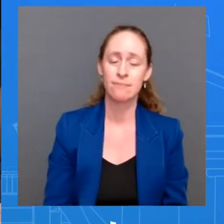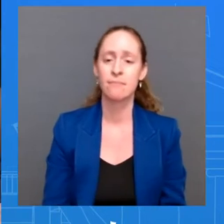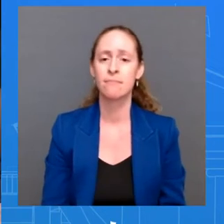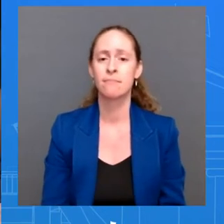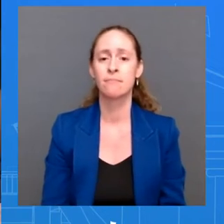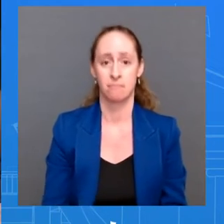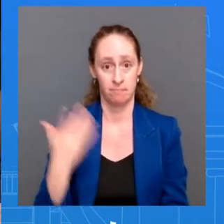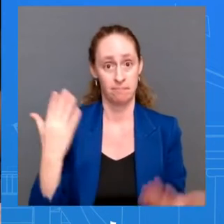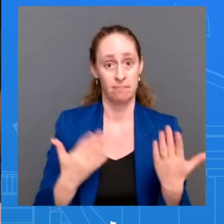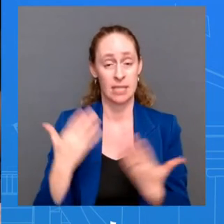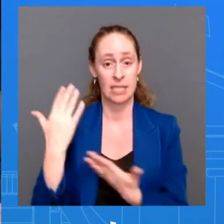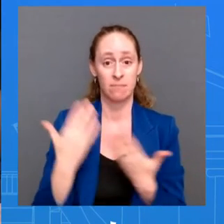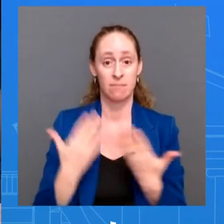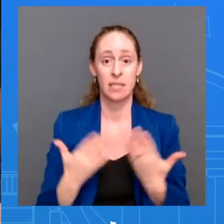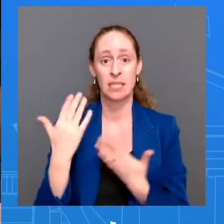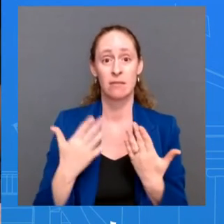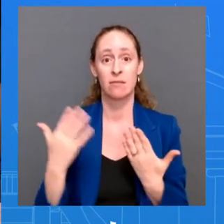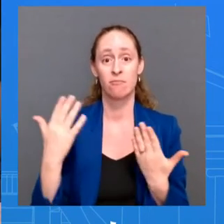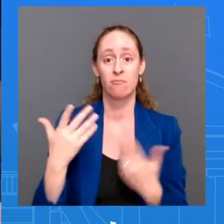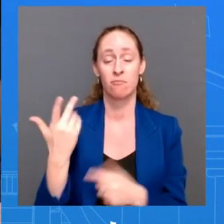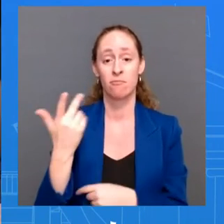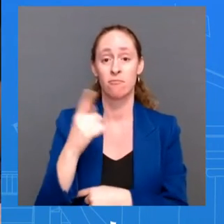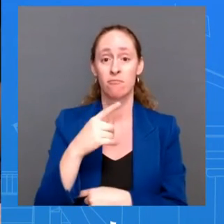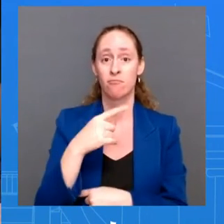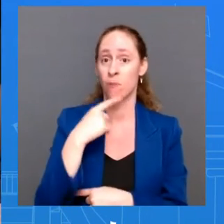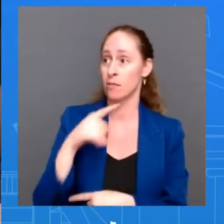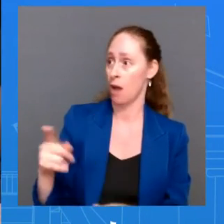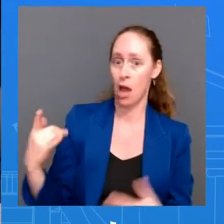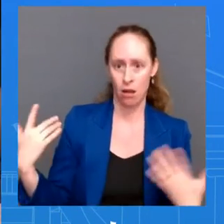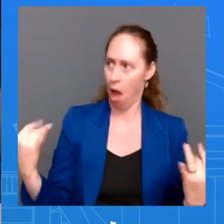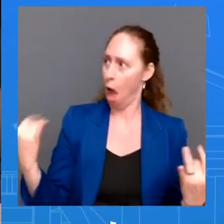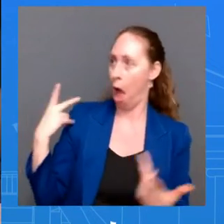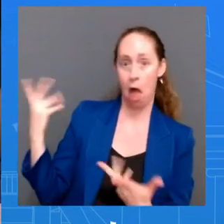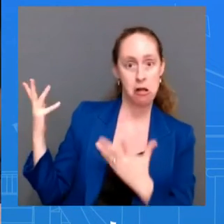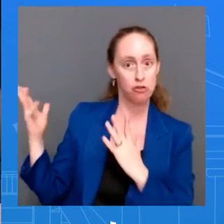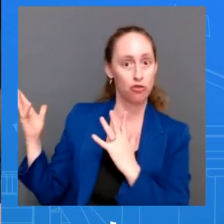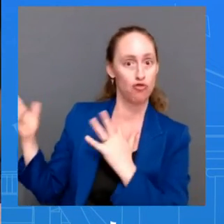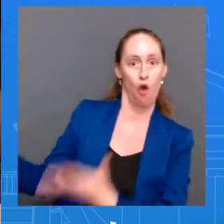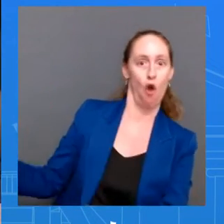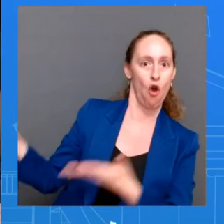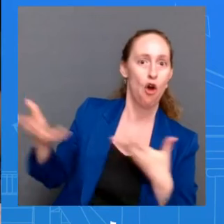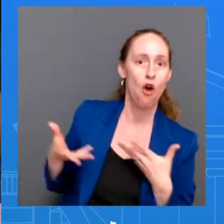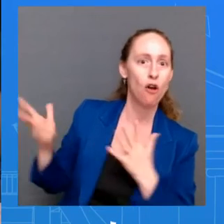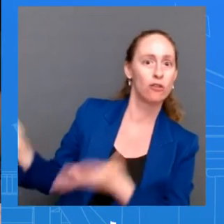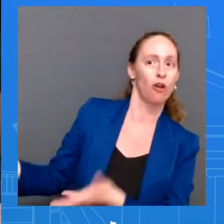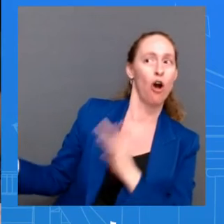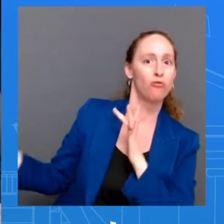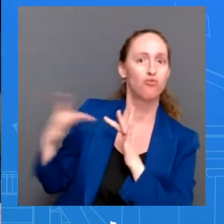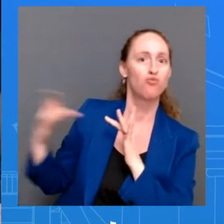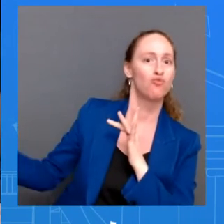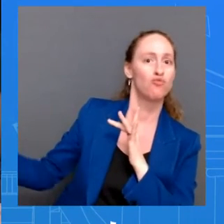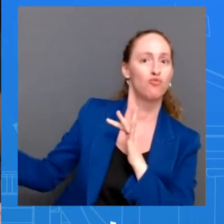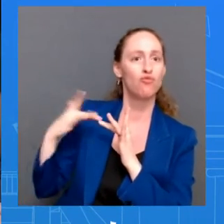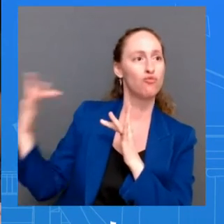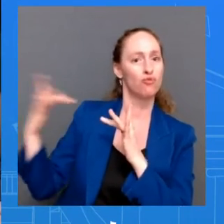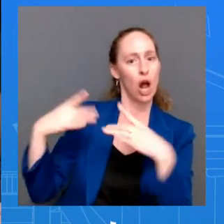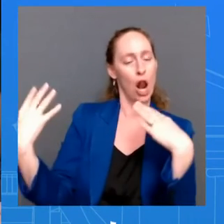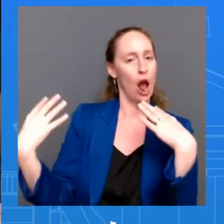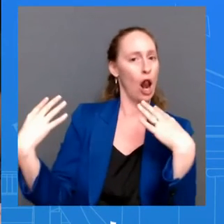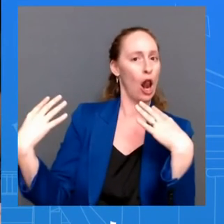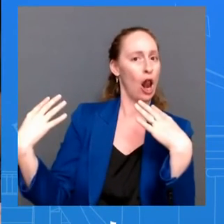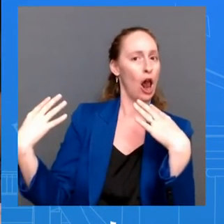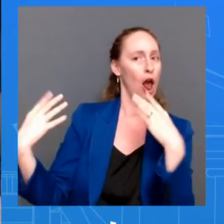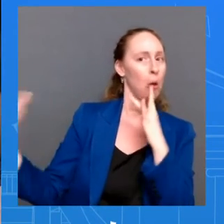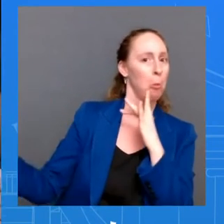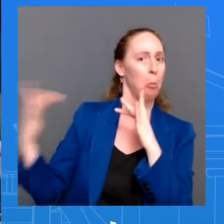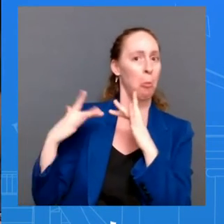kind of opening up these discussions, you know, starting these discussions, especially when it comes to Greiner and Whelan,